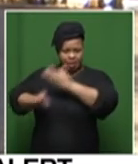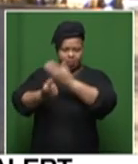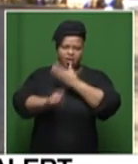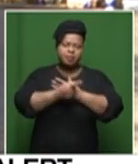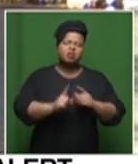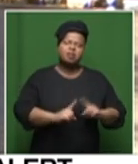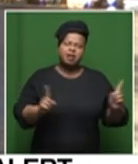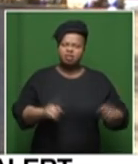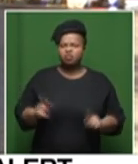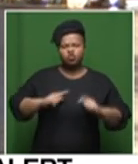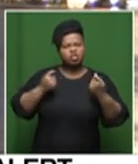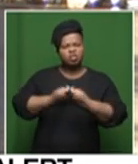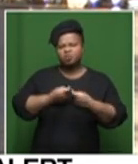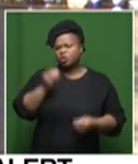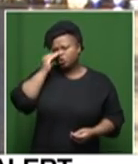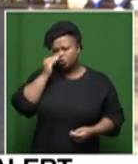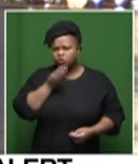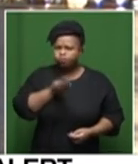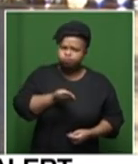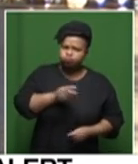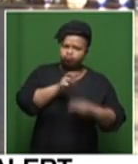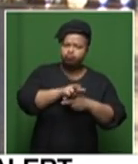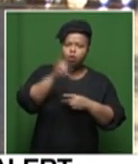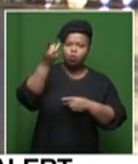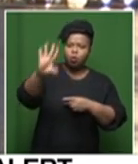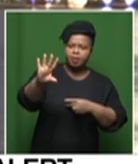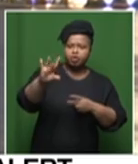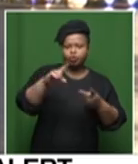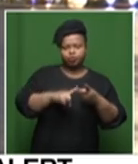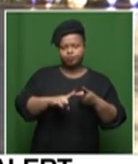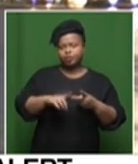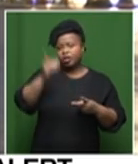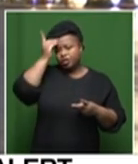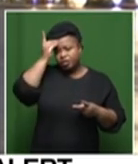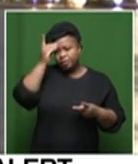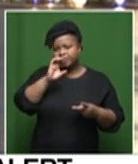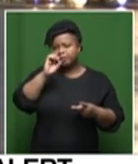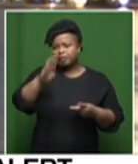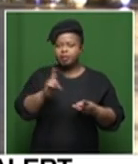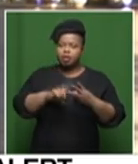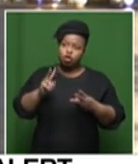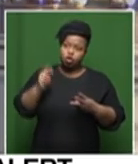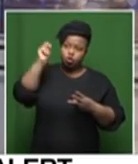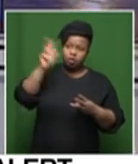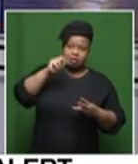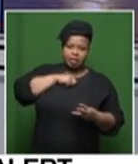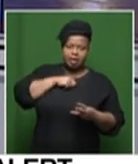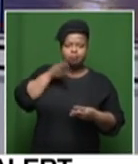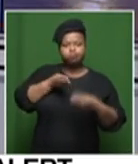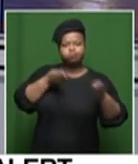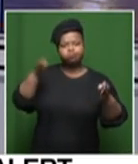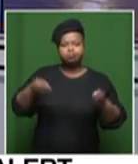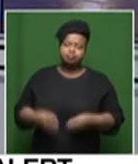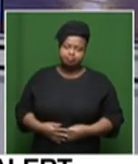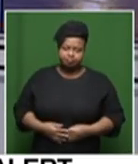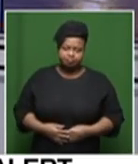have teams on the ground monitoring KwaMashu, the Durban CBD, and all the way up north. Leanne. All right, Jade